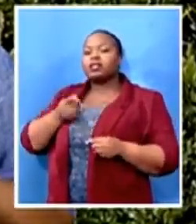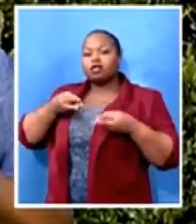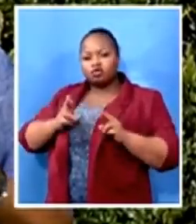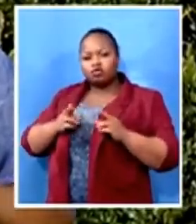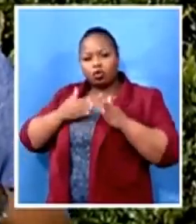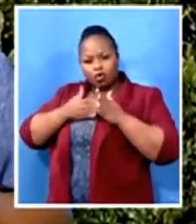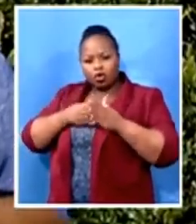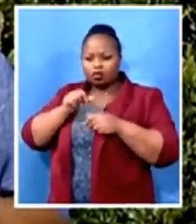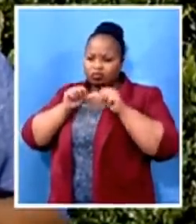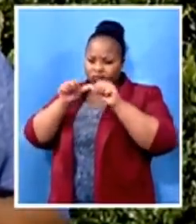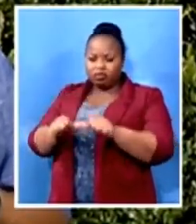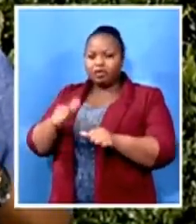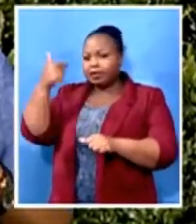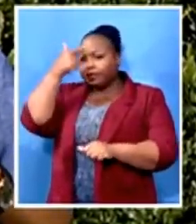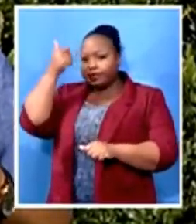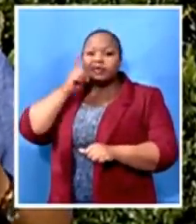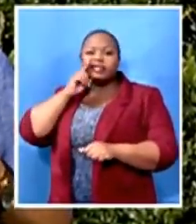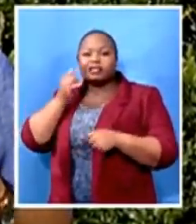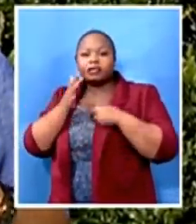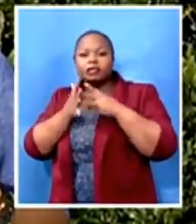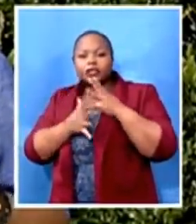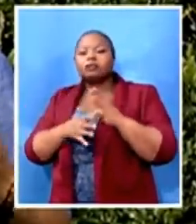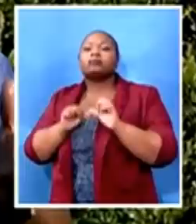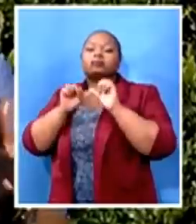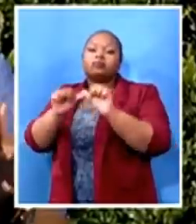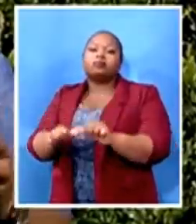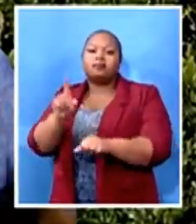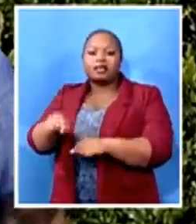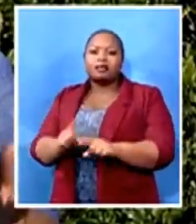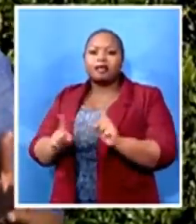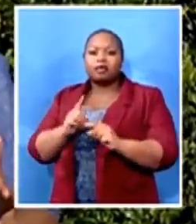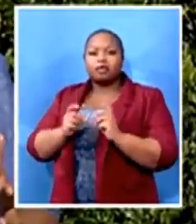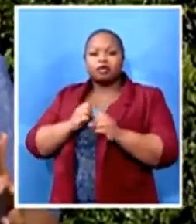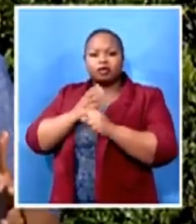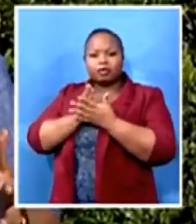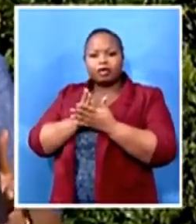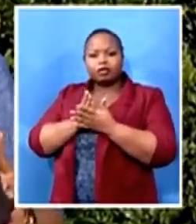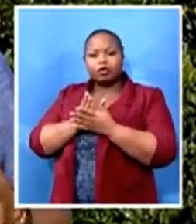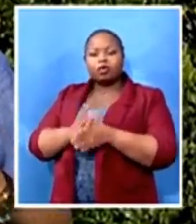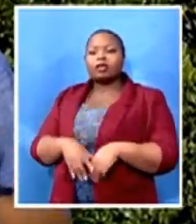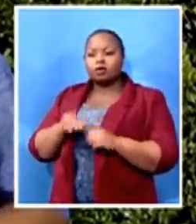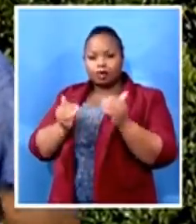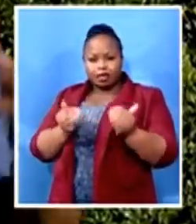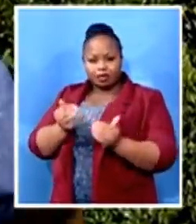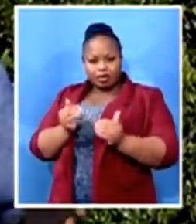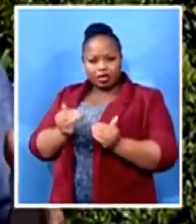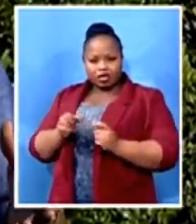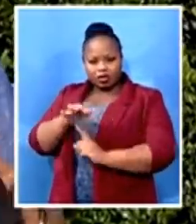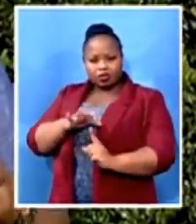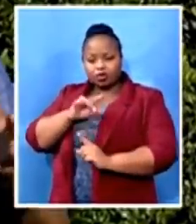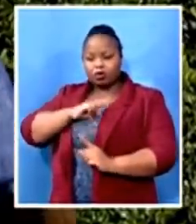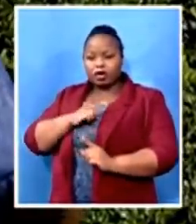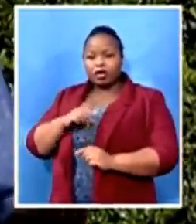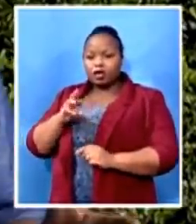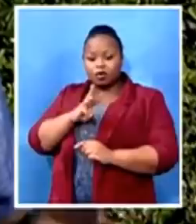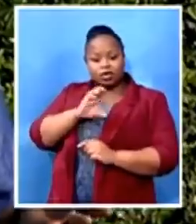but we've got to manage a situation where we are also be understanding. Our people in Western Cape, they've got comfort here. They're just looking for a job